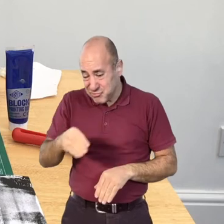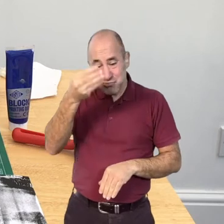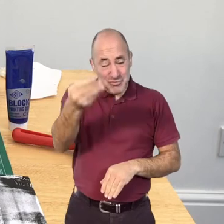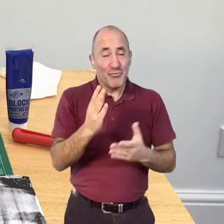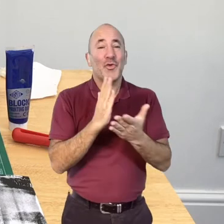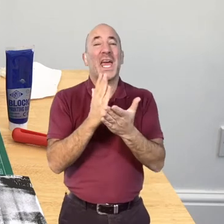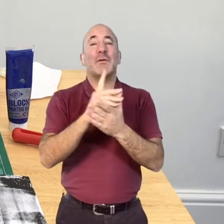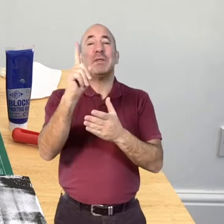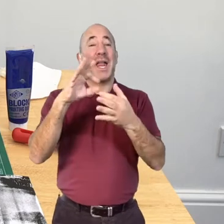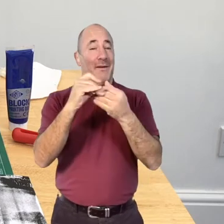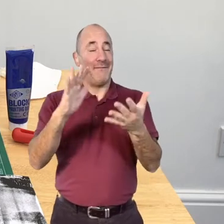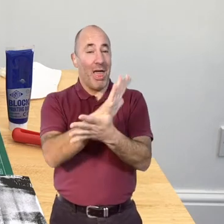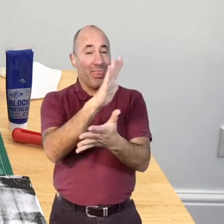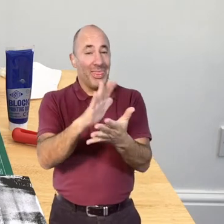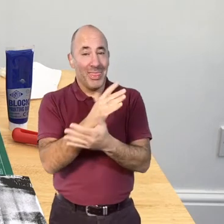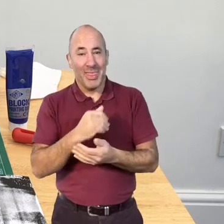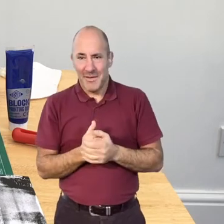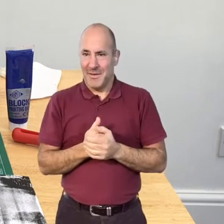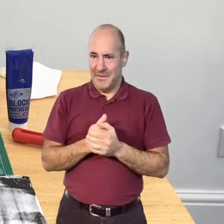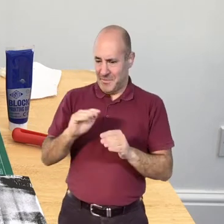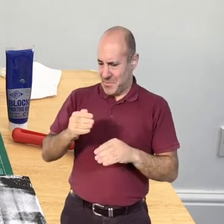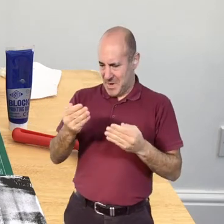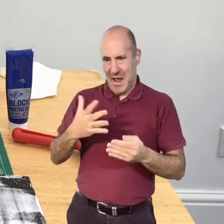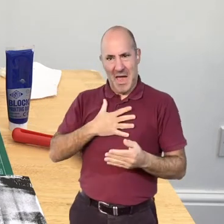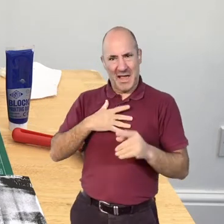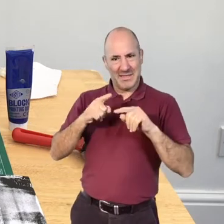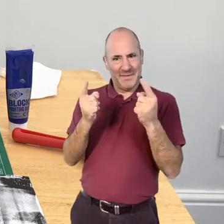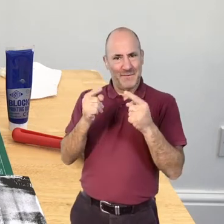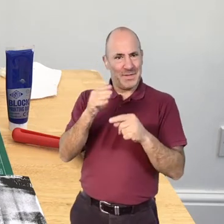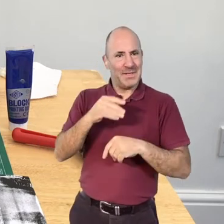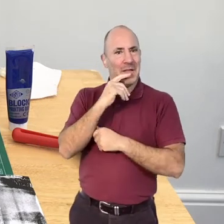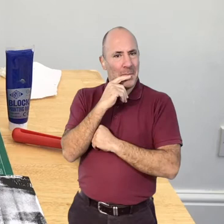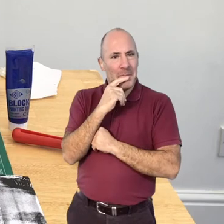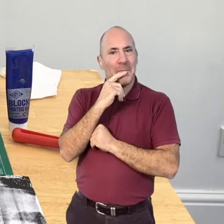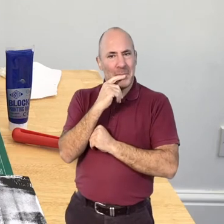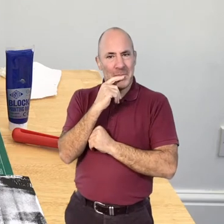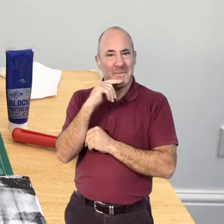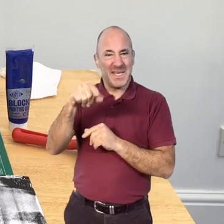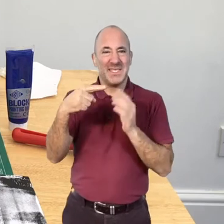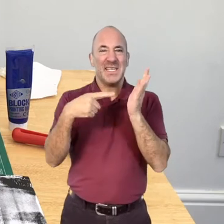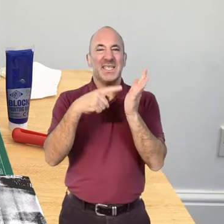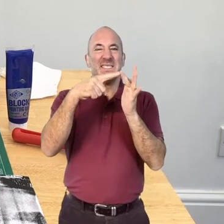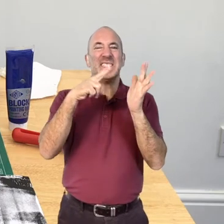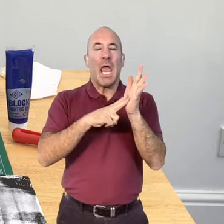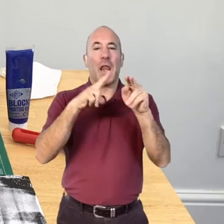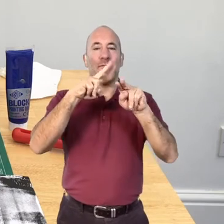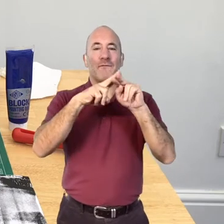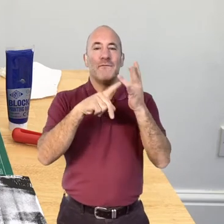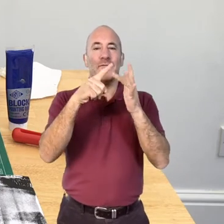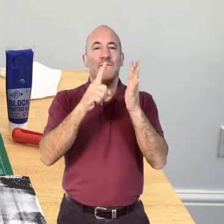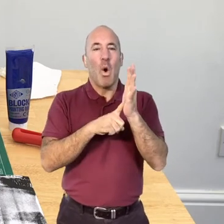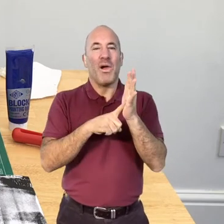about having fun. Oh, look at that, like the pack. That's my the tin foil. It's the ink is